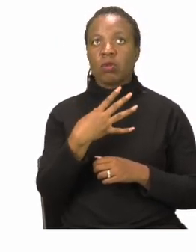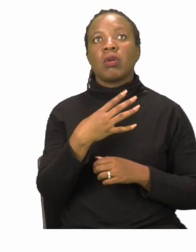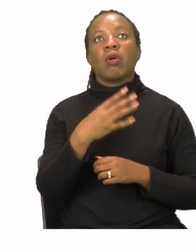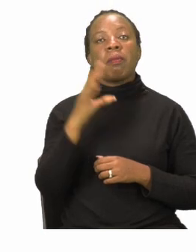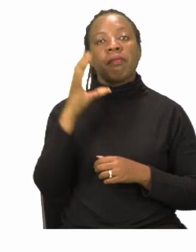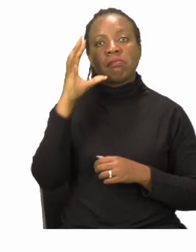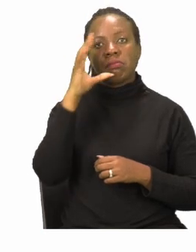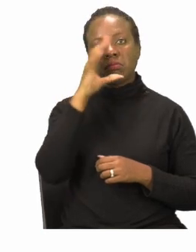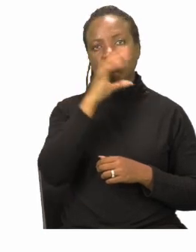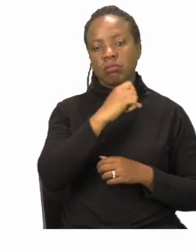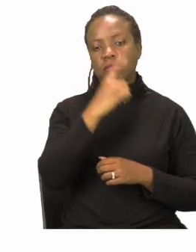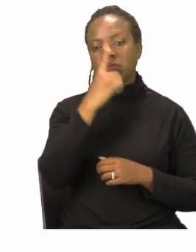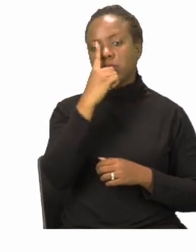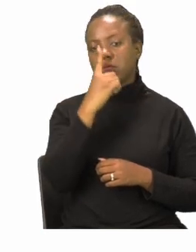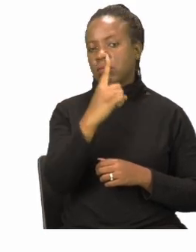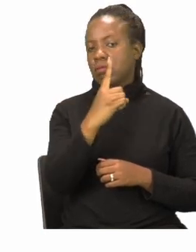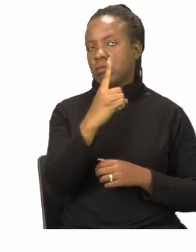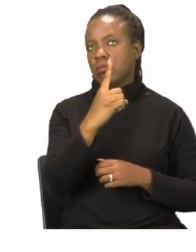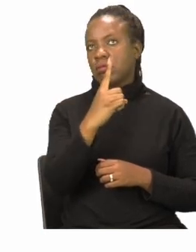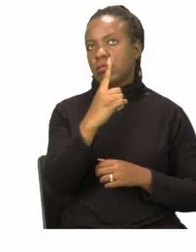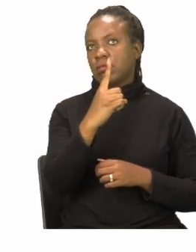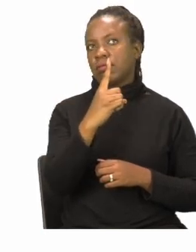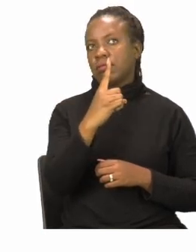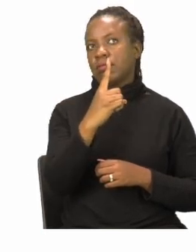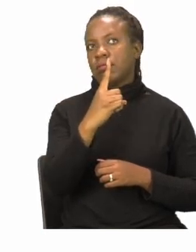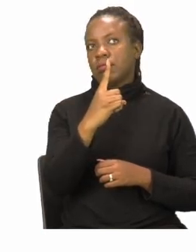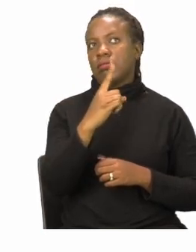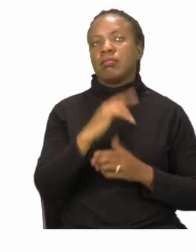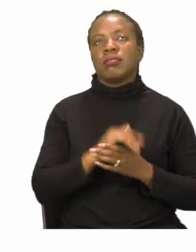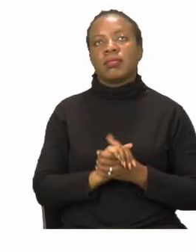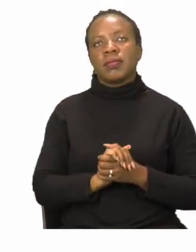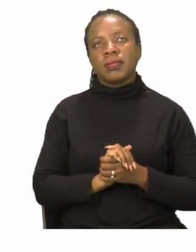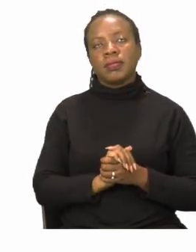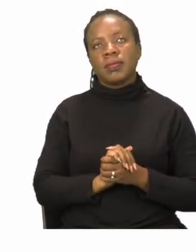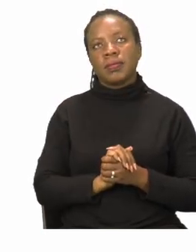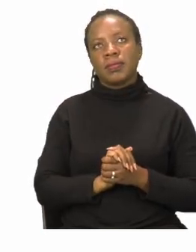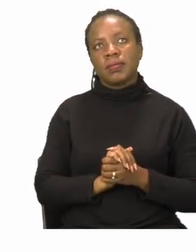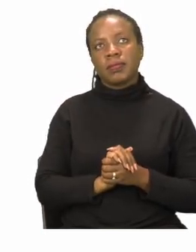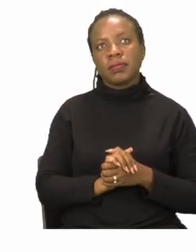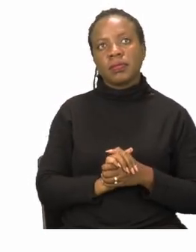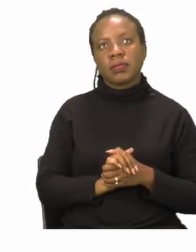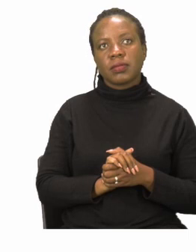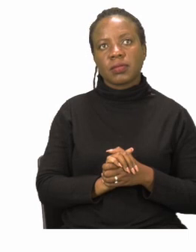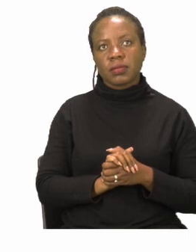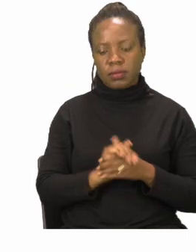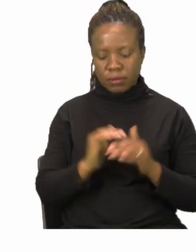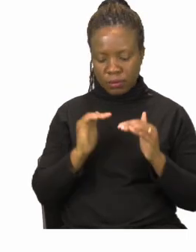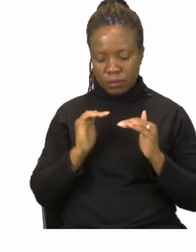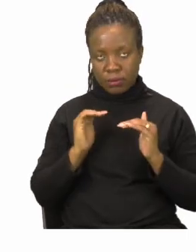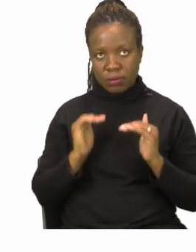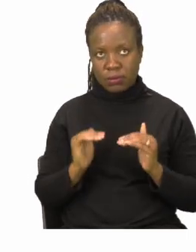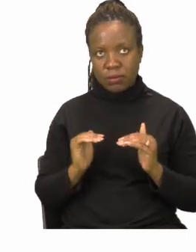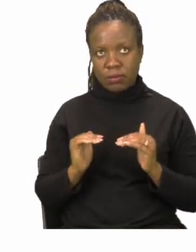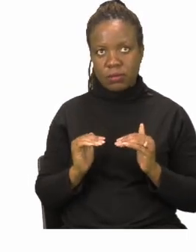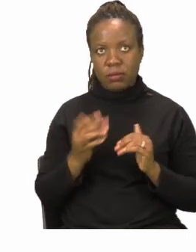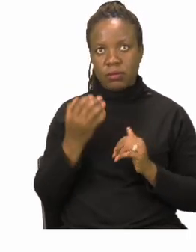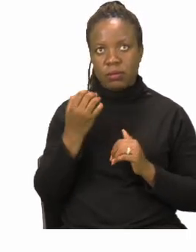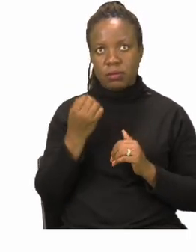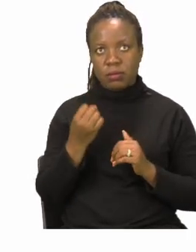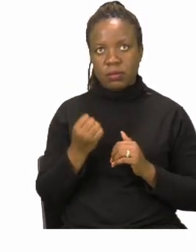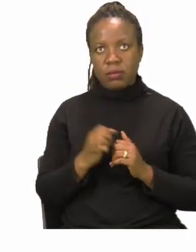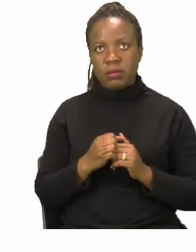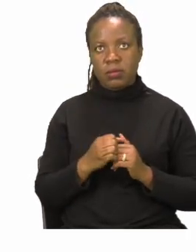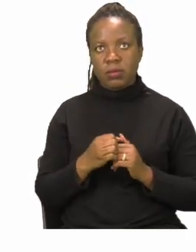only have to fill in 1 missing word. At the bottom of the page, you will see the